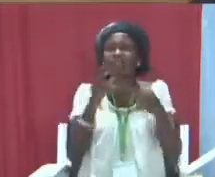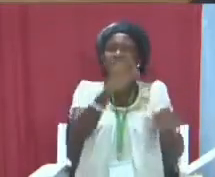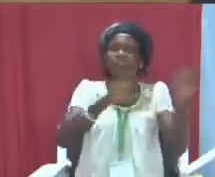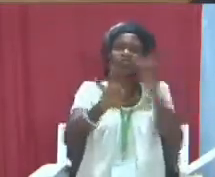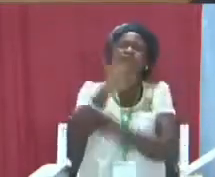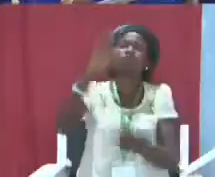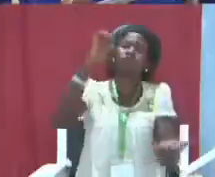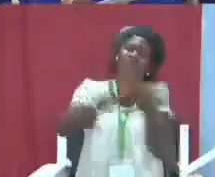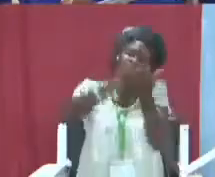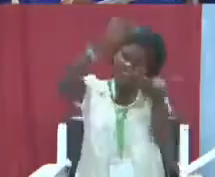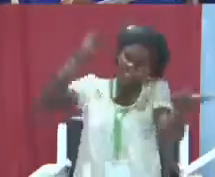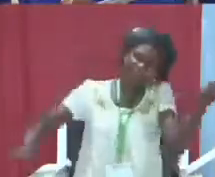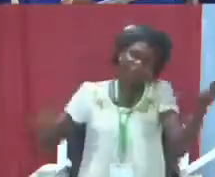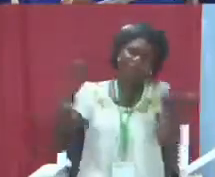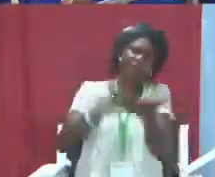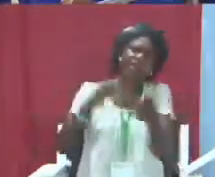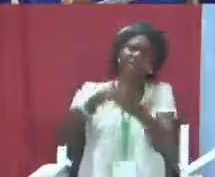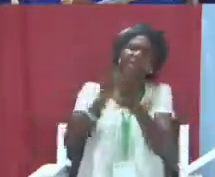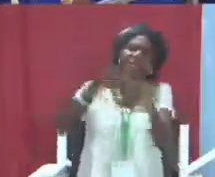God reverse it.